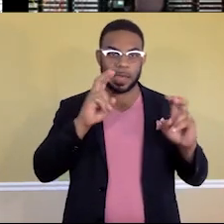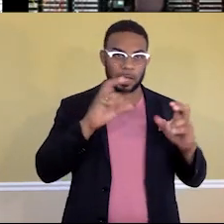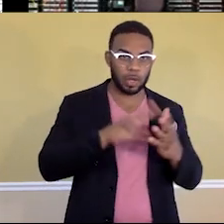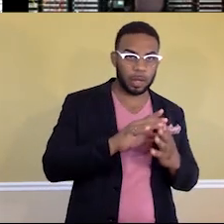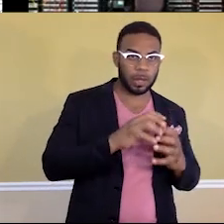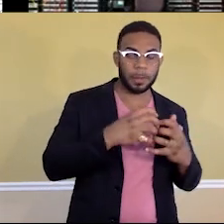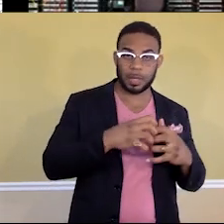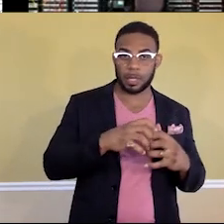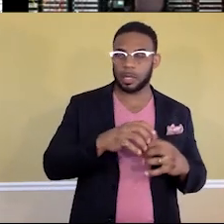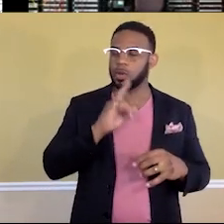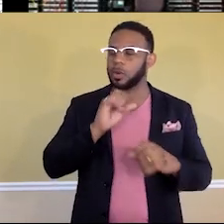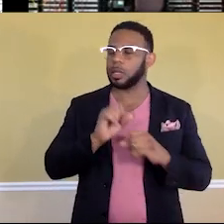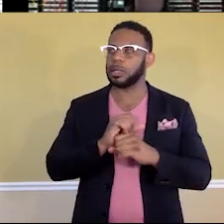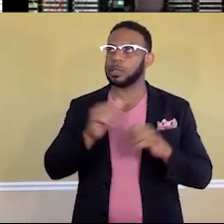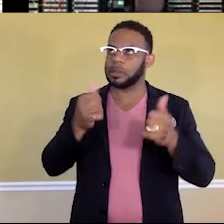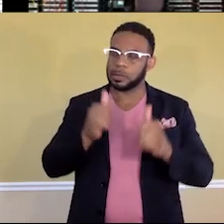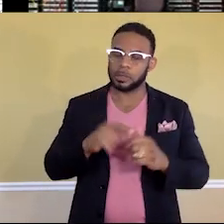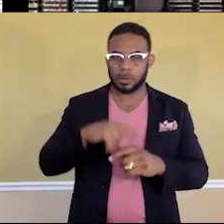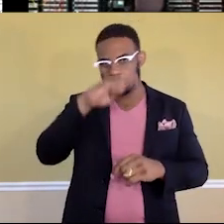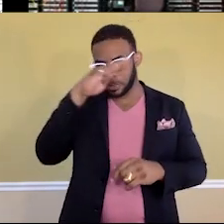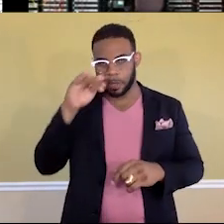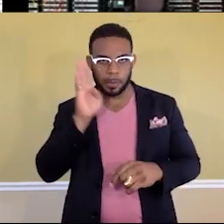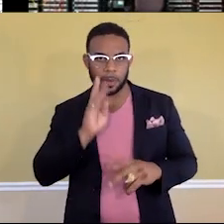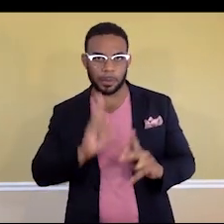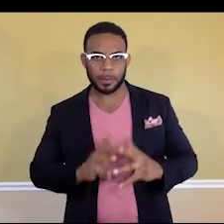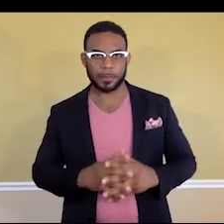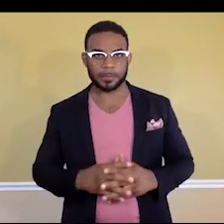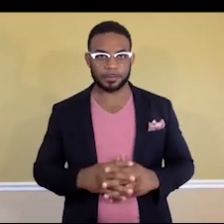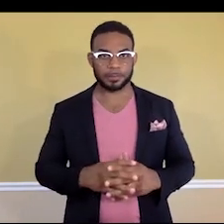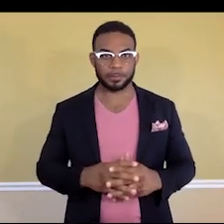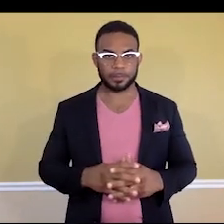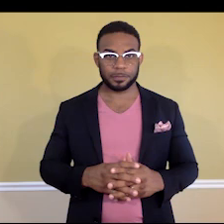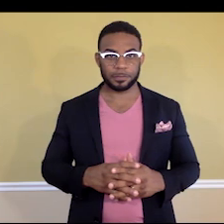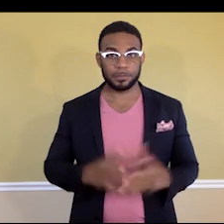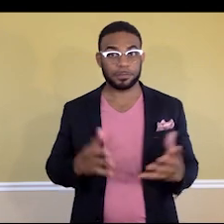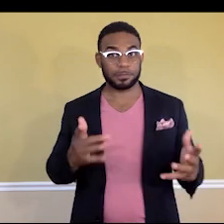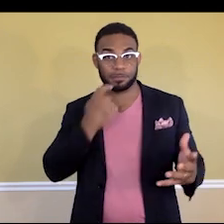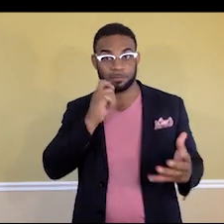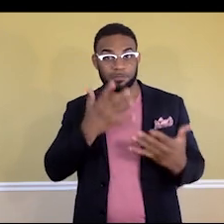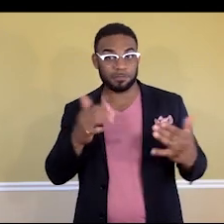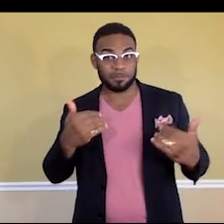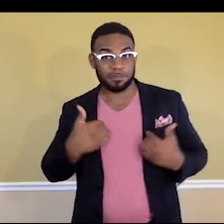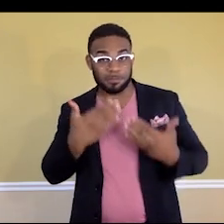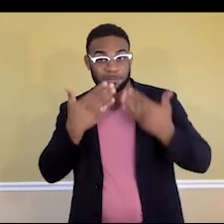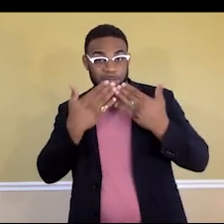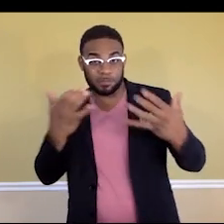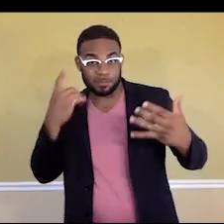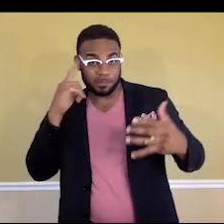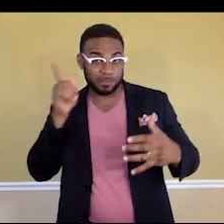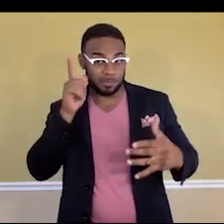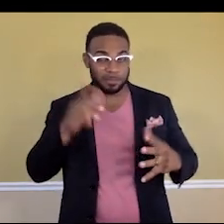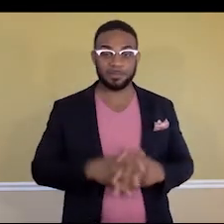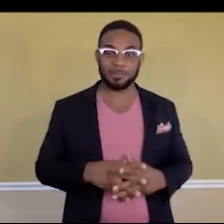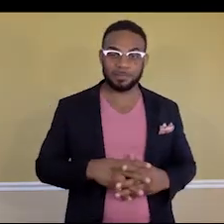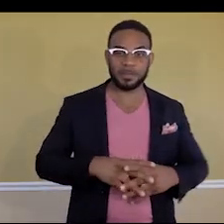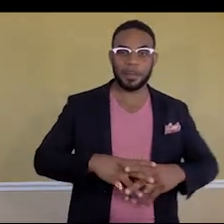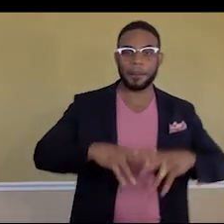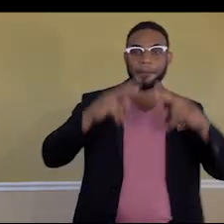really detrimental, especially to Black and brown folks. And that's all I have. Thank you guys for listening.